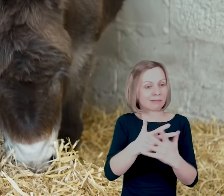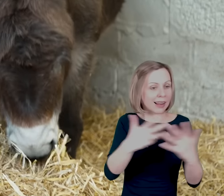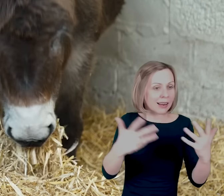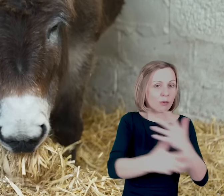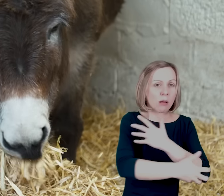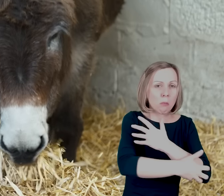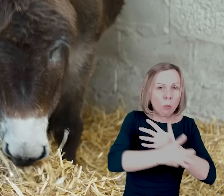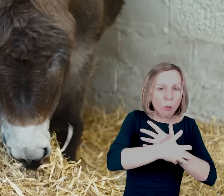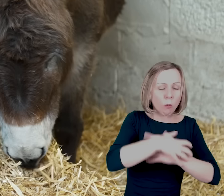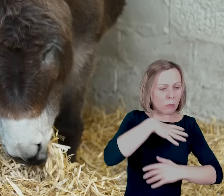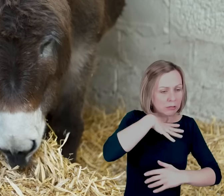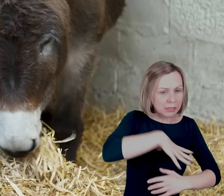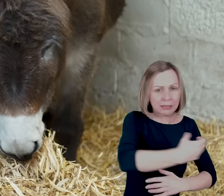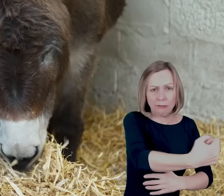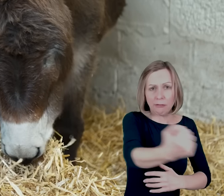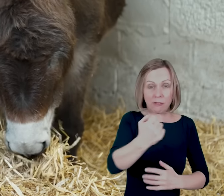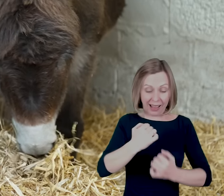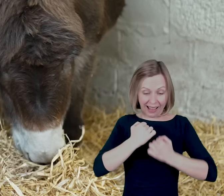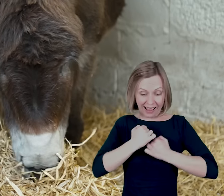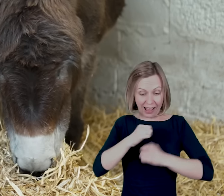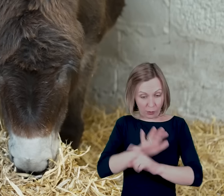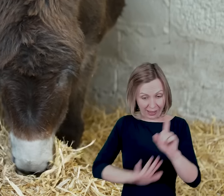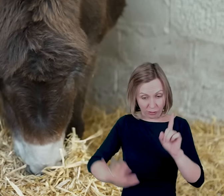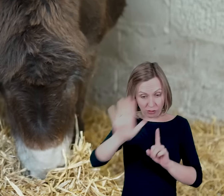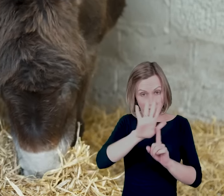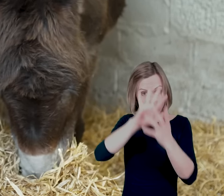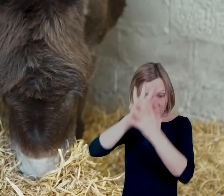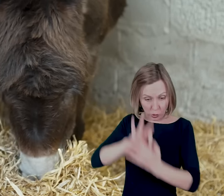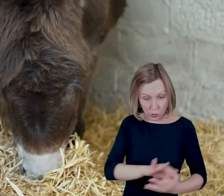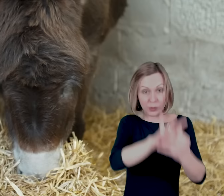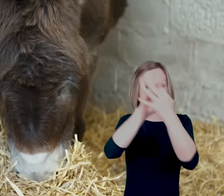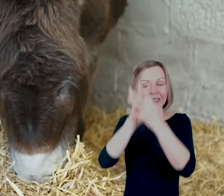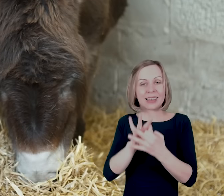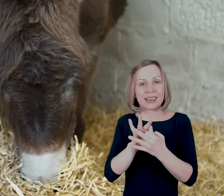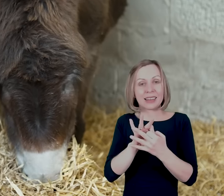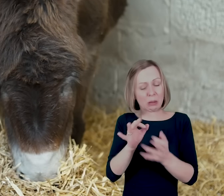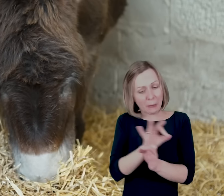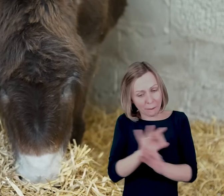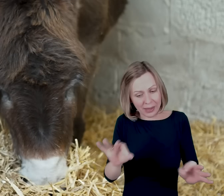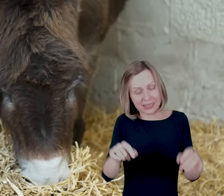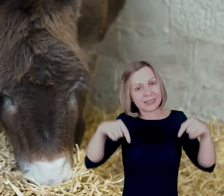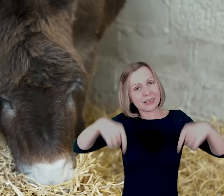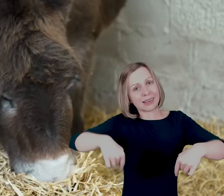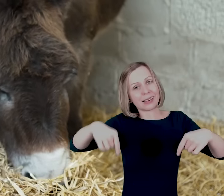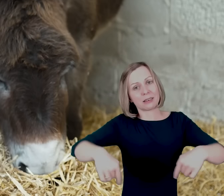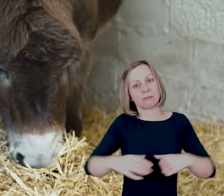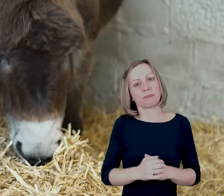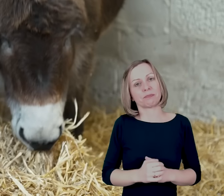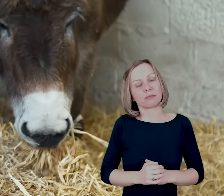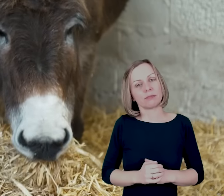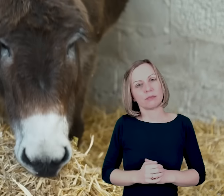those places where there is poverty and need. We pray for our own nation and for the unity of our nation, peace in this